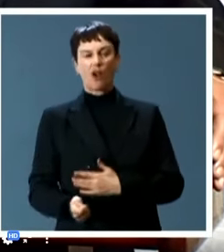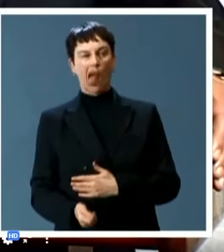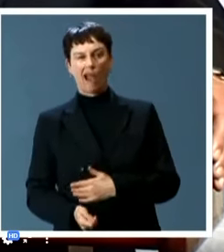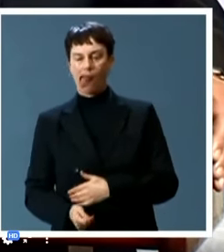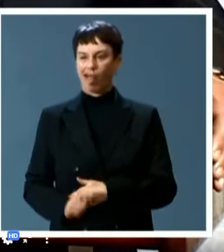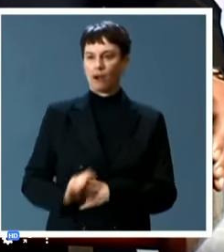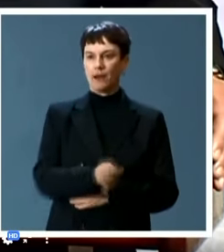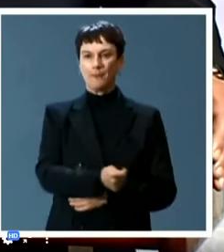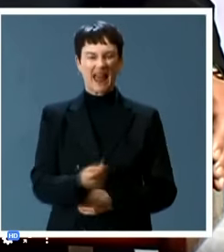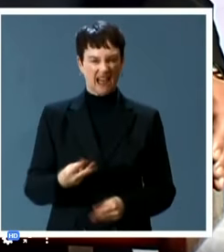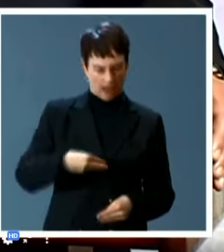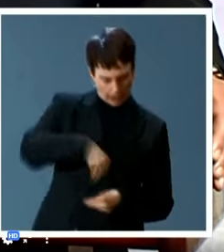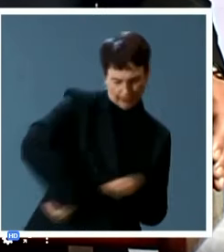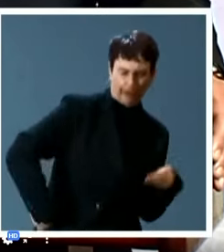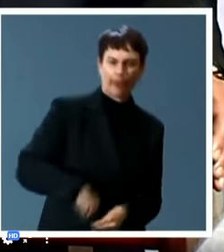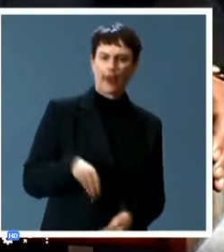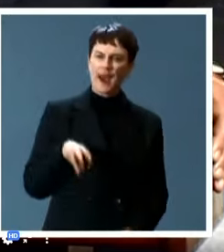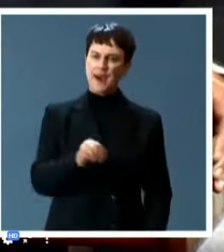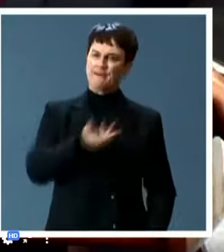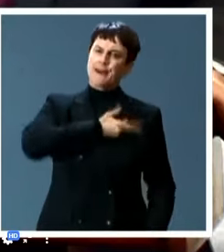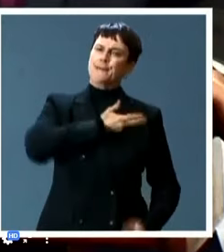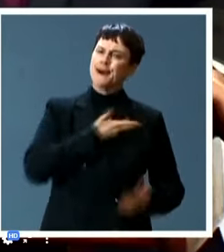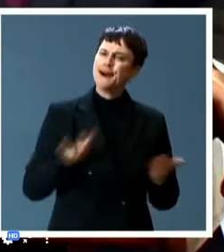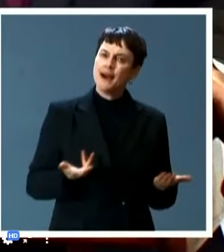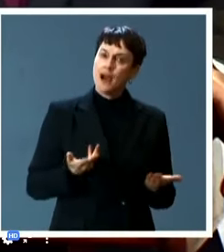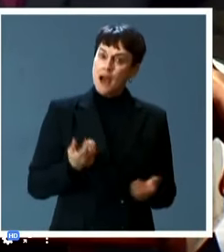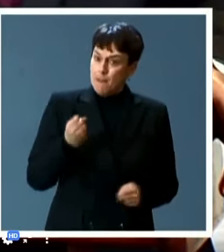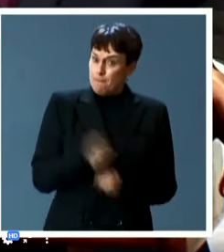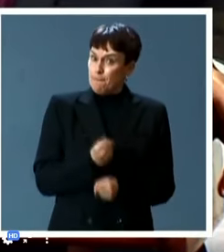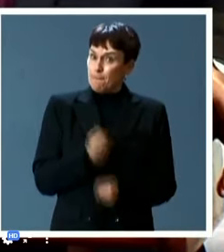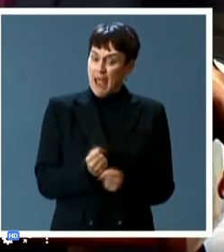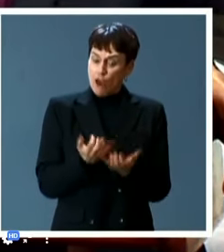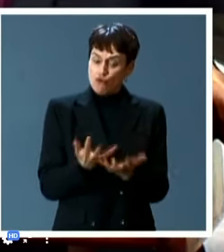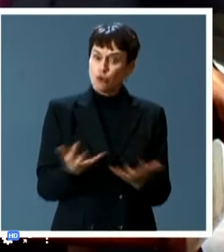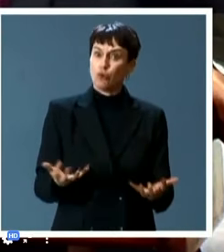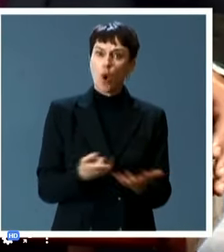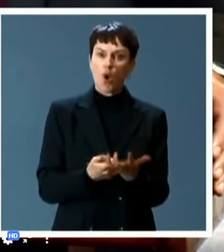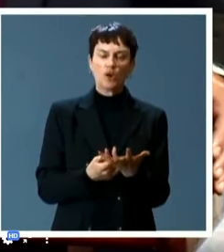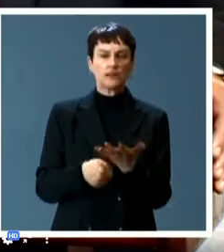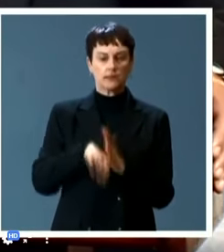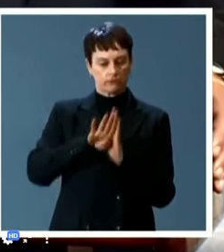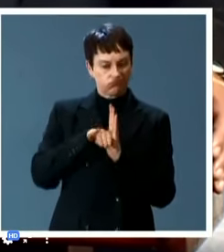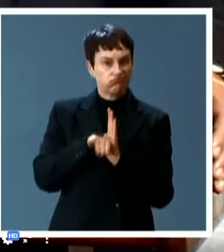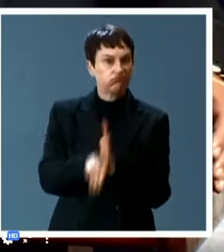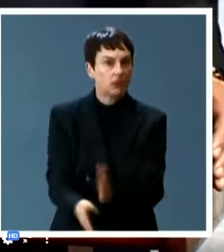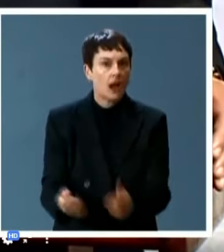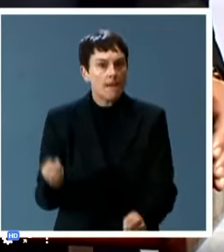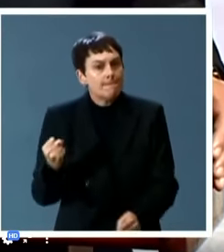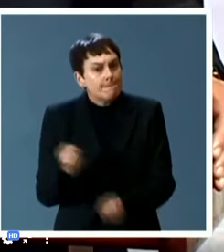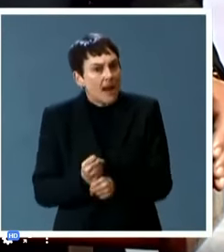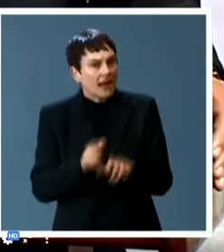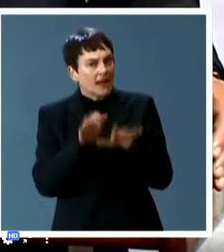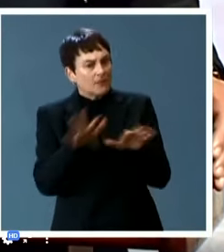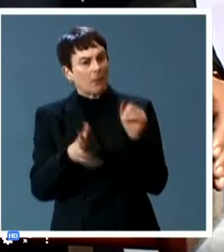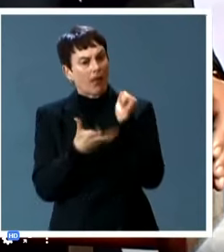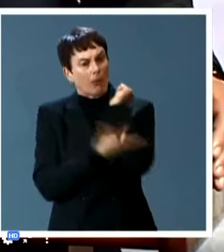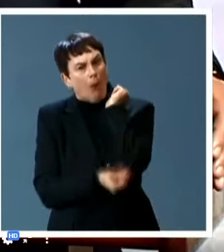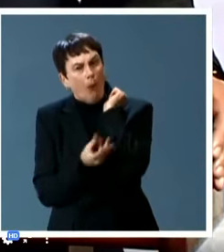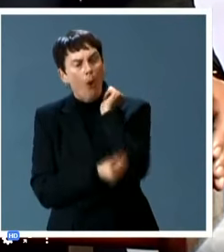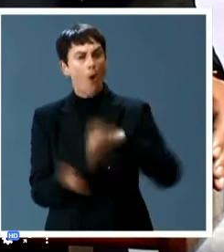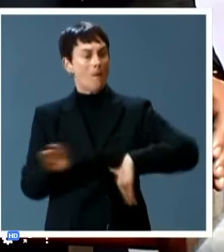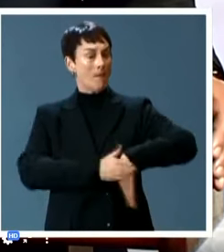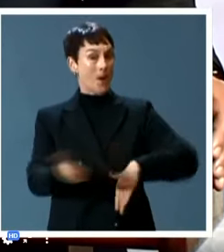rates have fallen. And this has reduced resources to invest in the very services that can reduce inequality: social